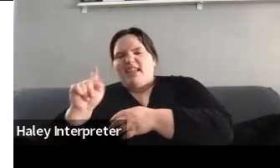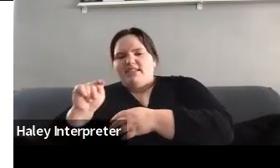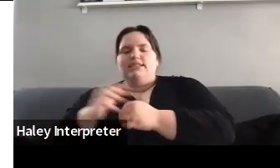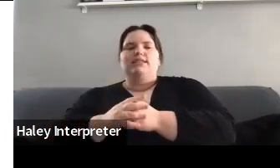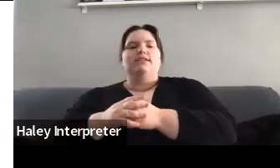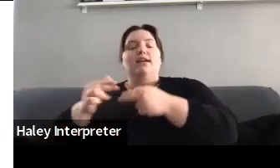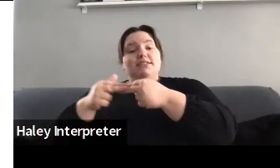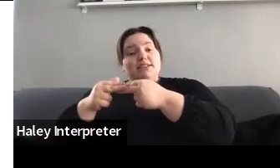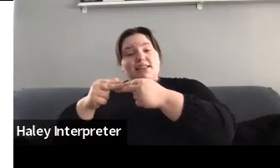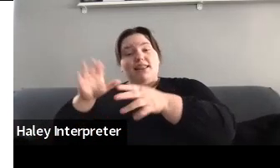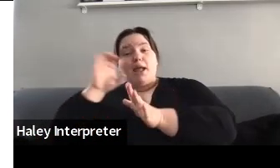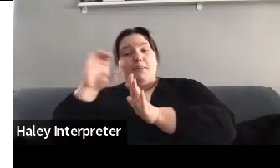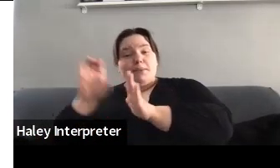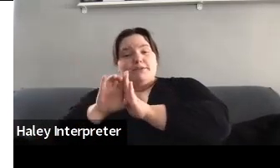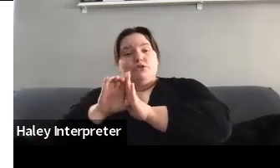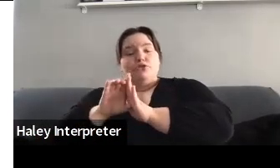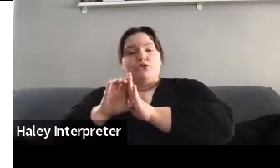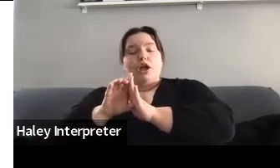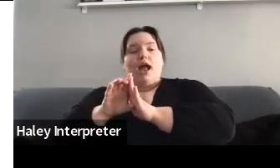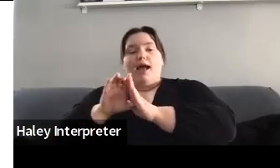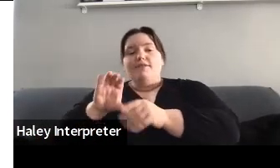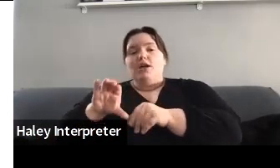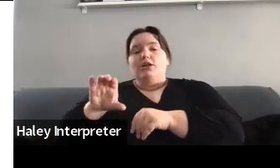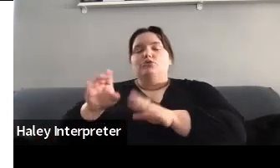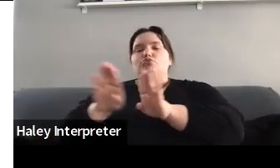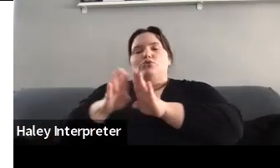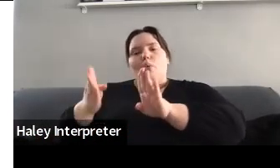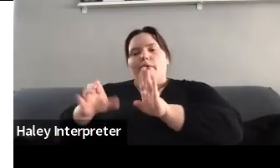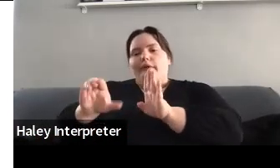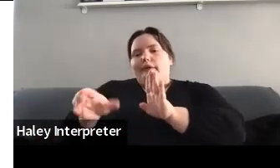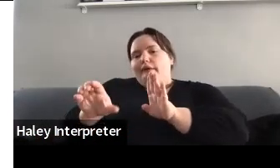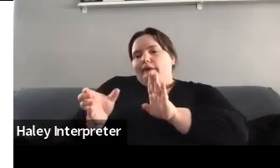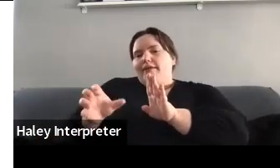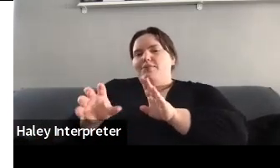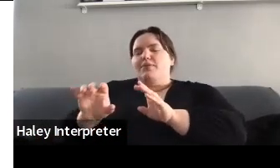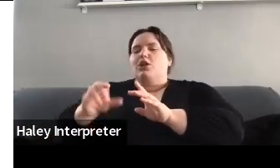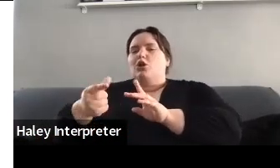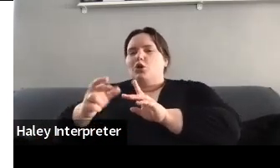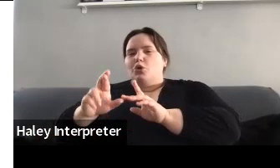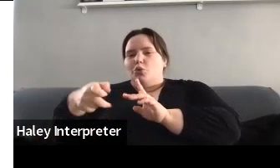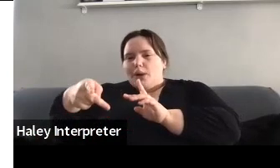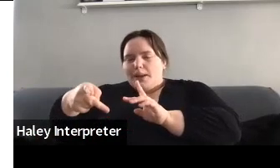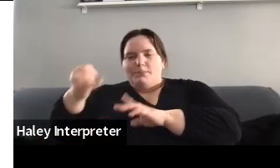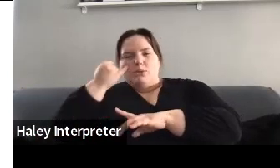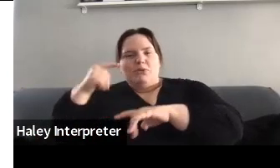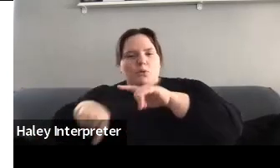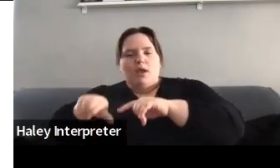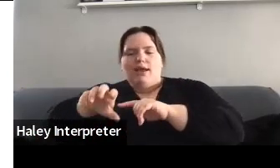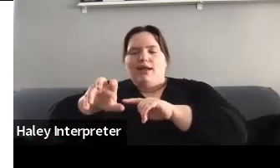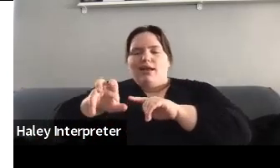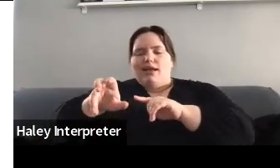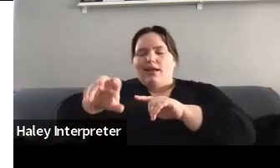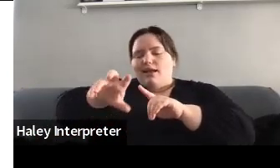of a doorknob handle grip. So it allows someone who is unable to grip a doorknob to twist